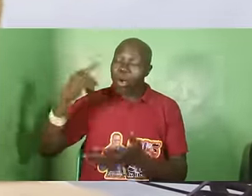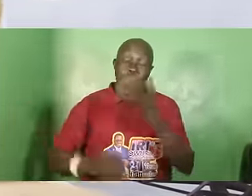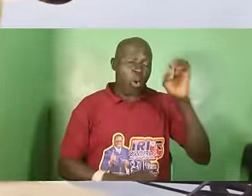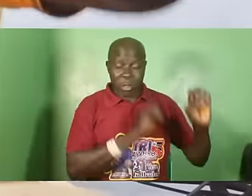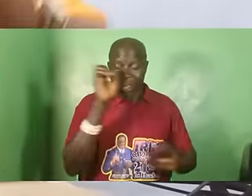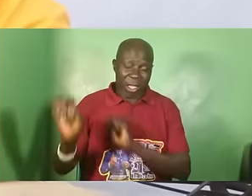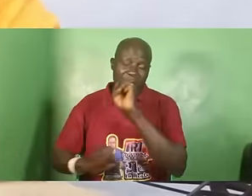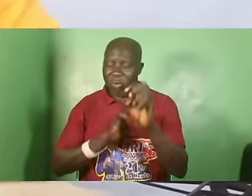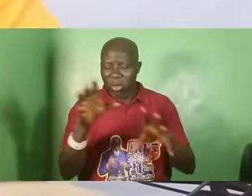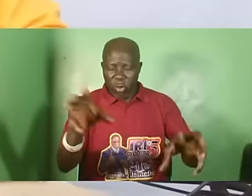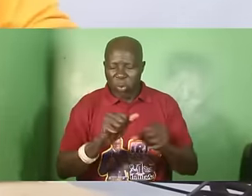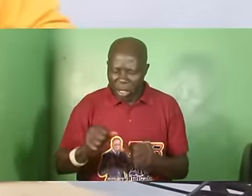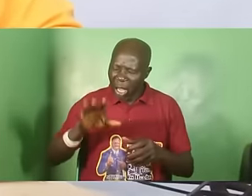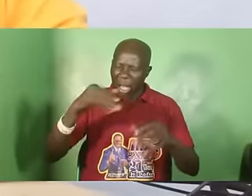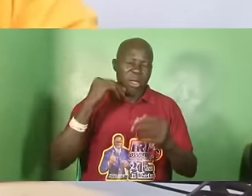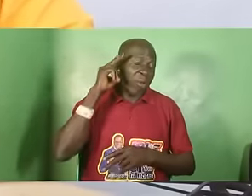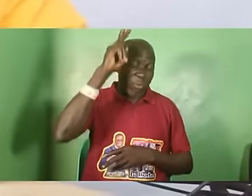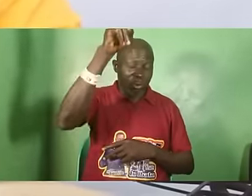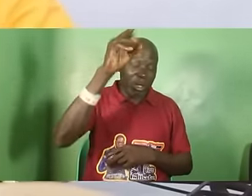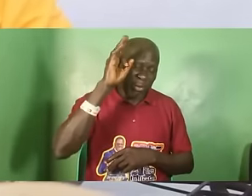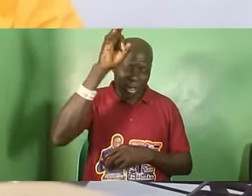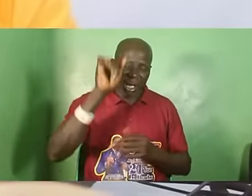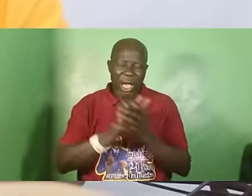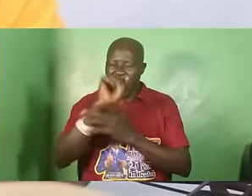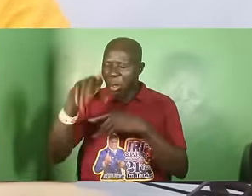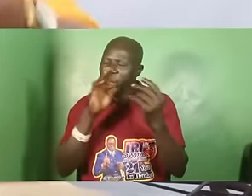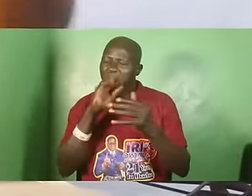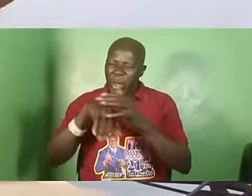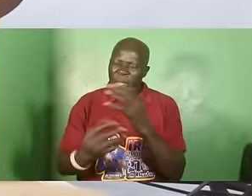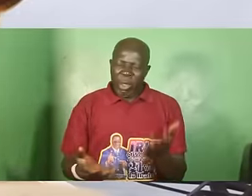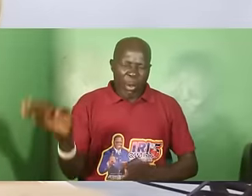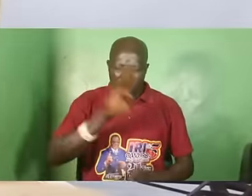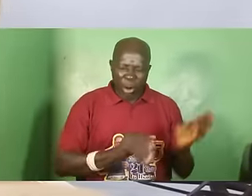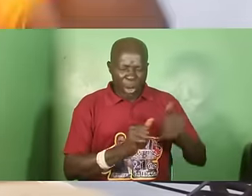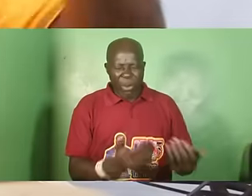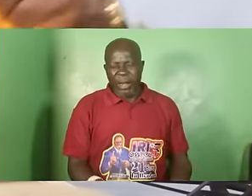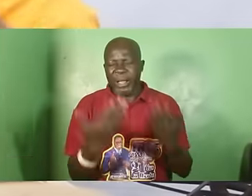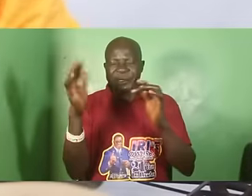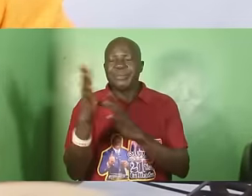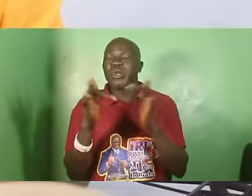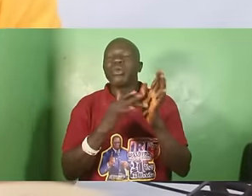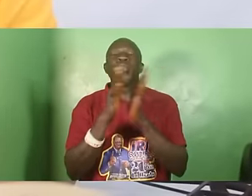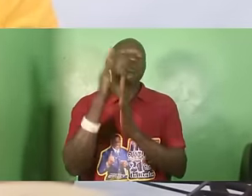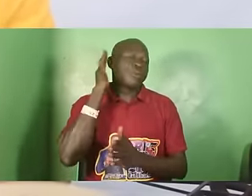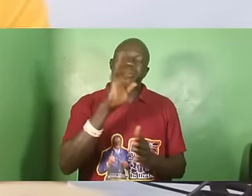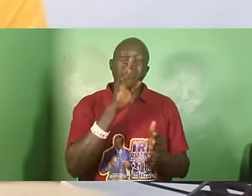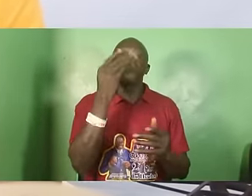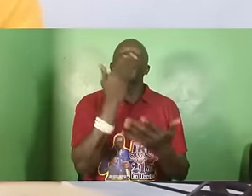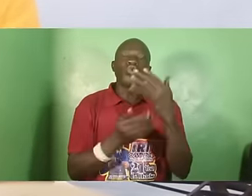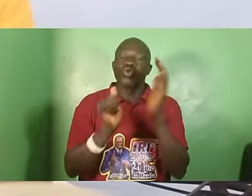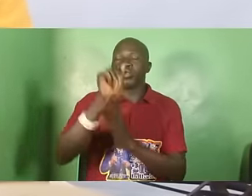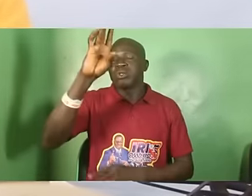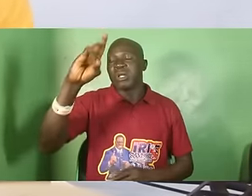but on there. All the way that you see that you have a vision. Oh, you better go to my DD. That's where everybody will run. You must have a bad one. Never the last time we should for pray. A domain day.